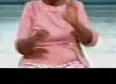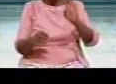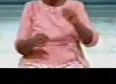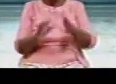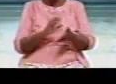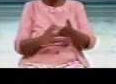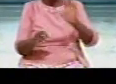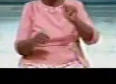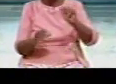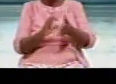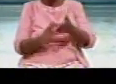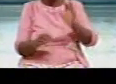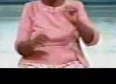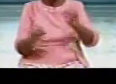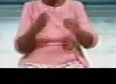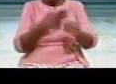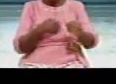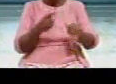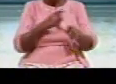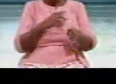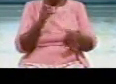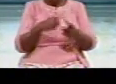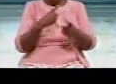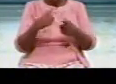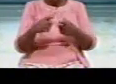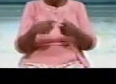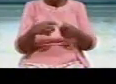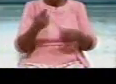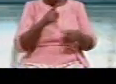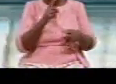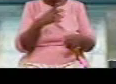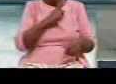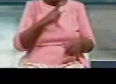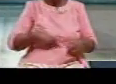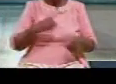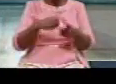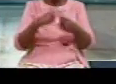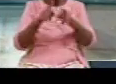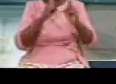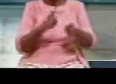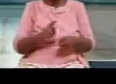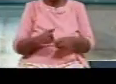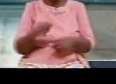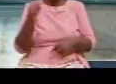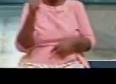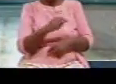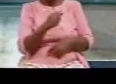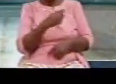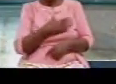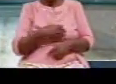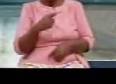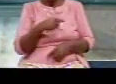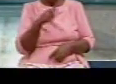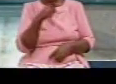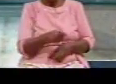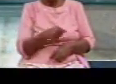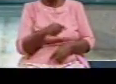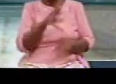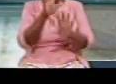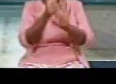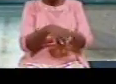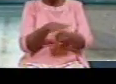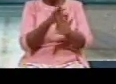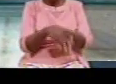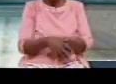verse 15, and the Lord then answered him and said, thou hypocrite,